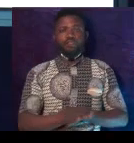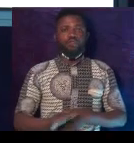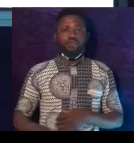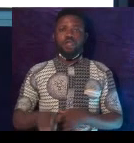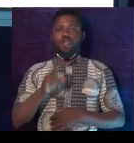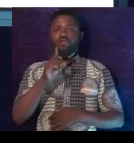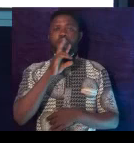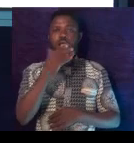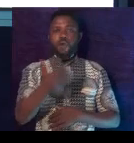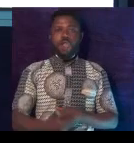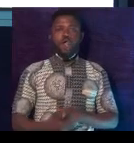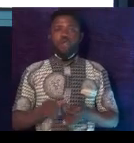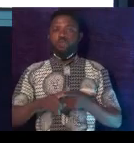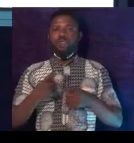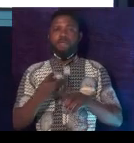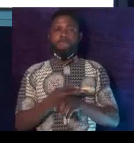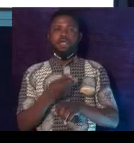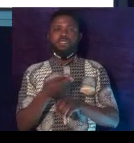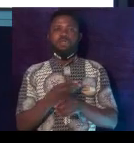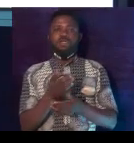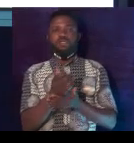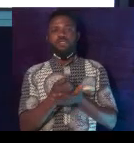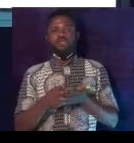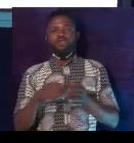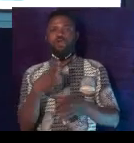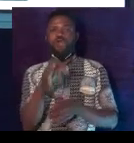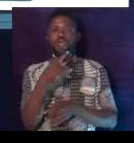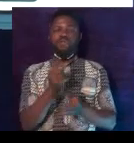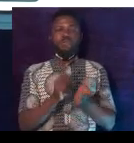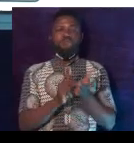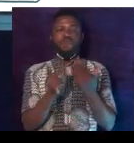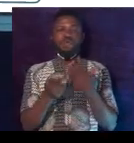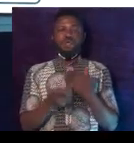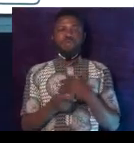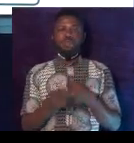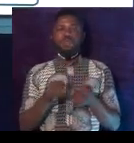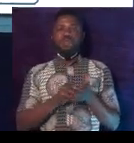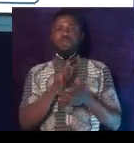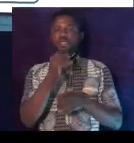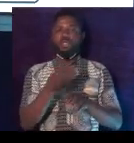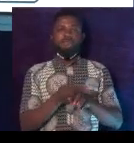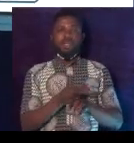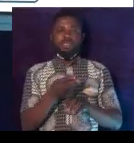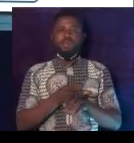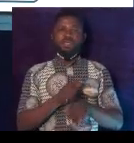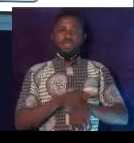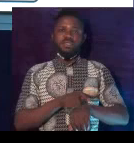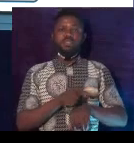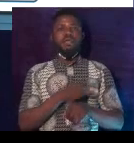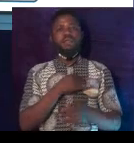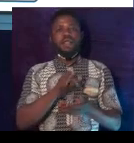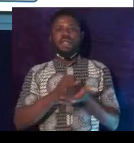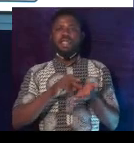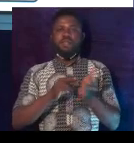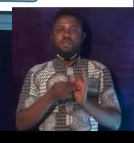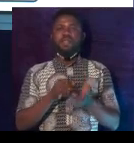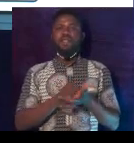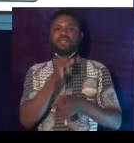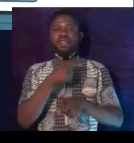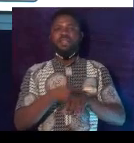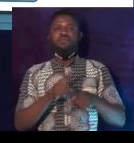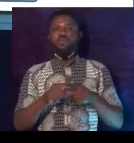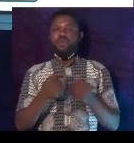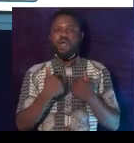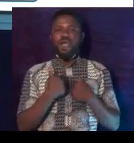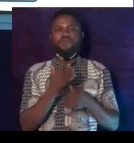Hello children, you are welcome to the mathematics segment of the program. It is really mathematics time, and that means